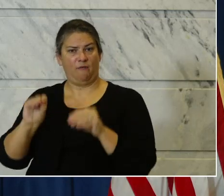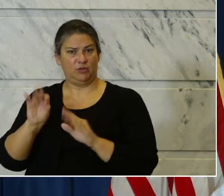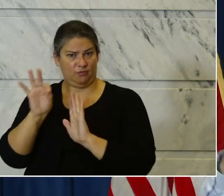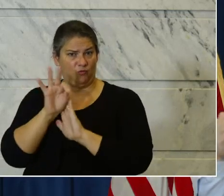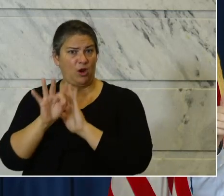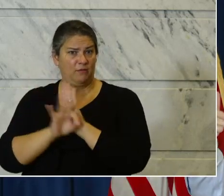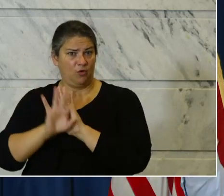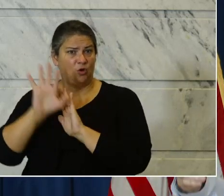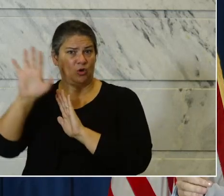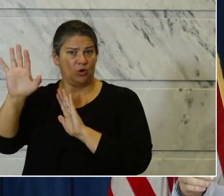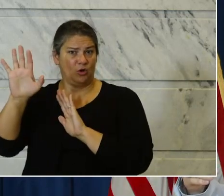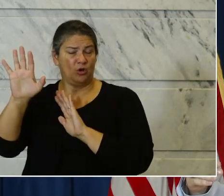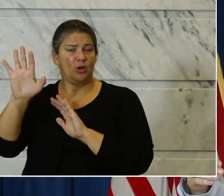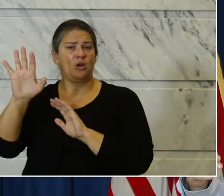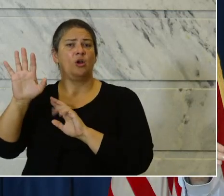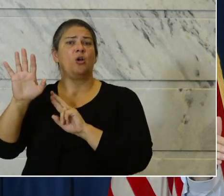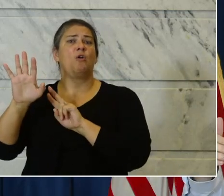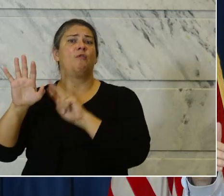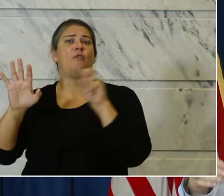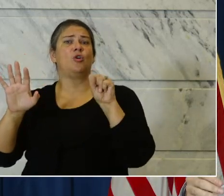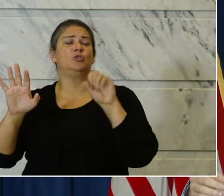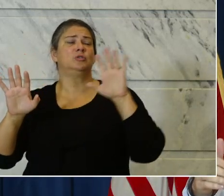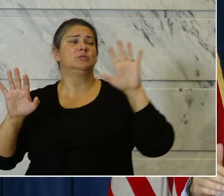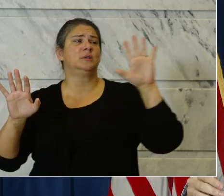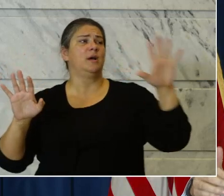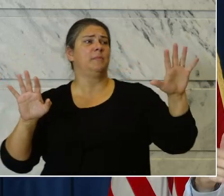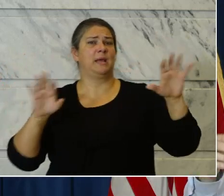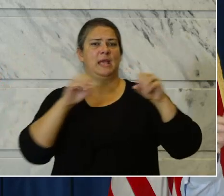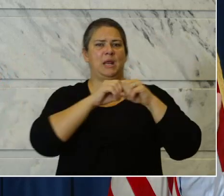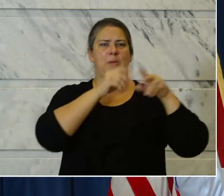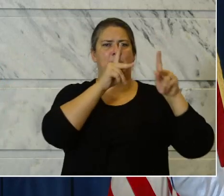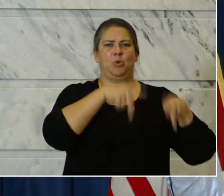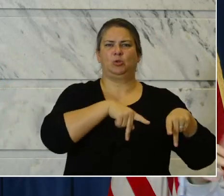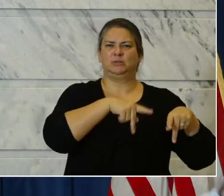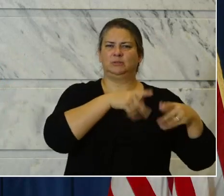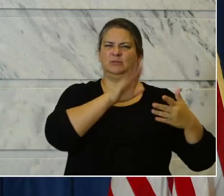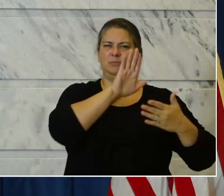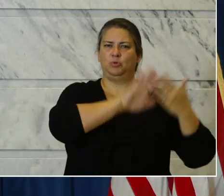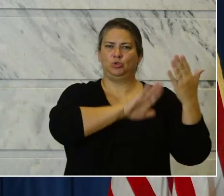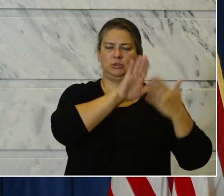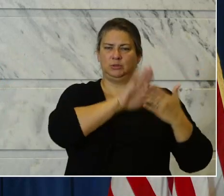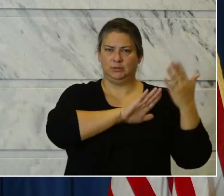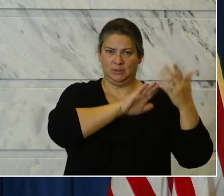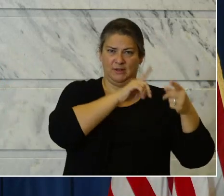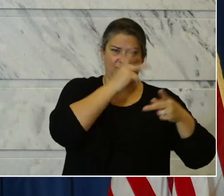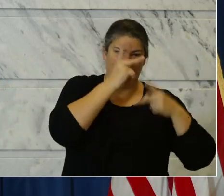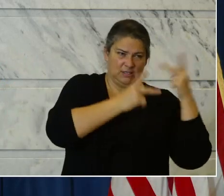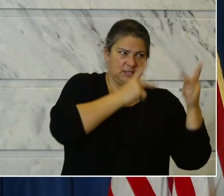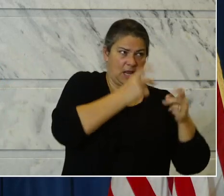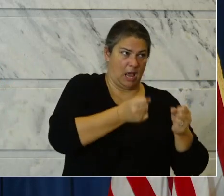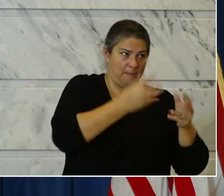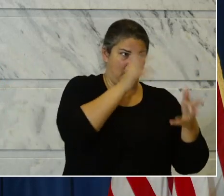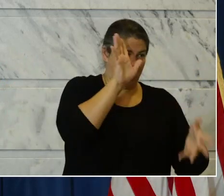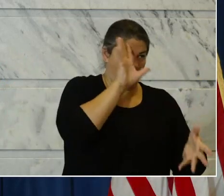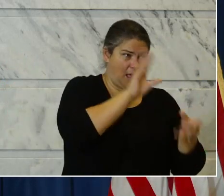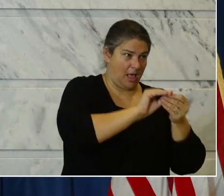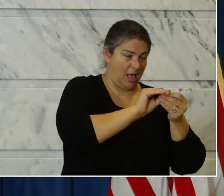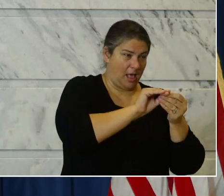right now versus the number when they're doing in-person visits outside, and it